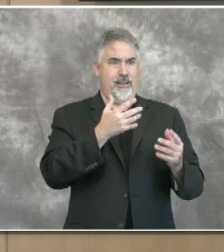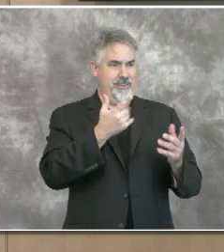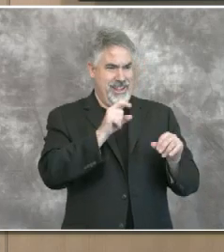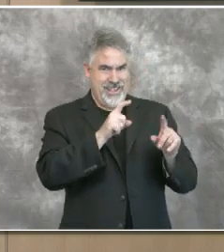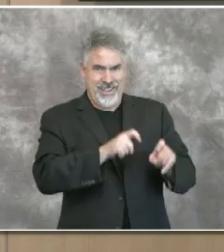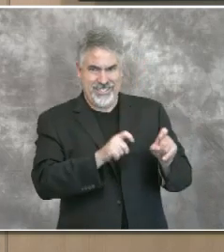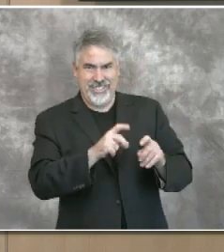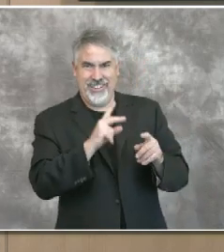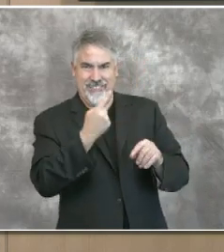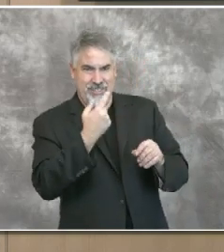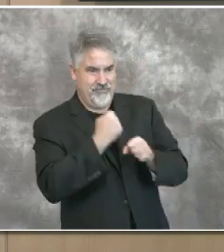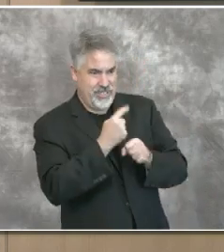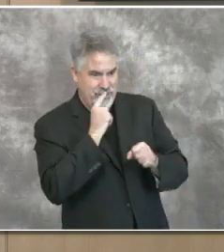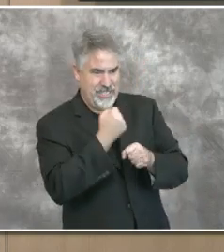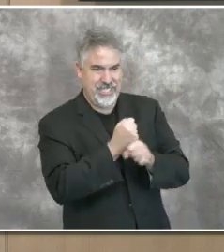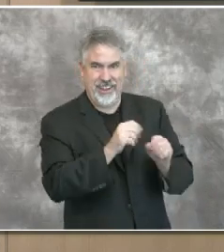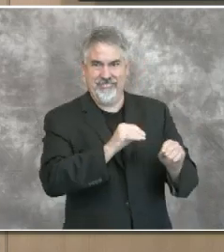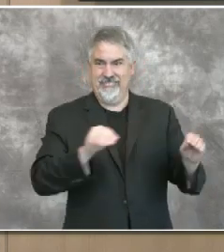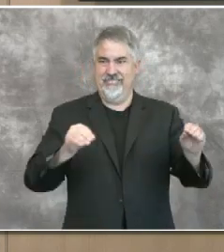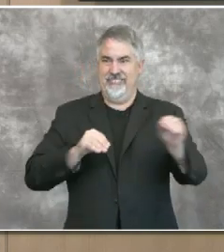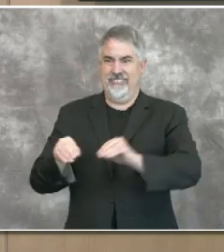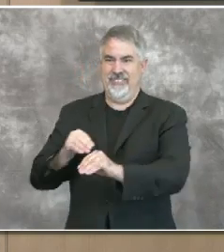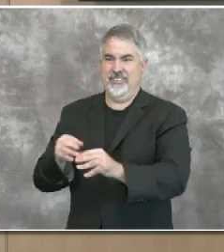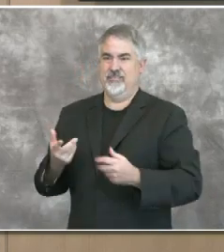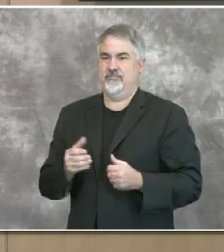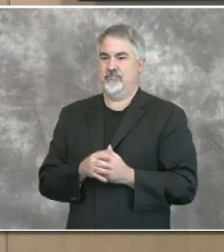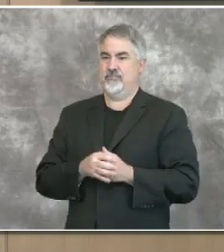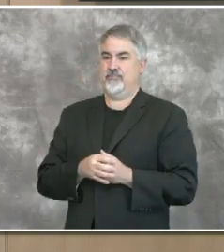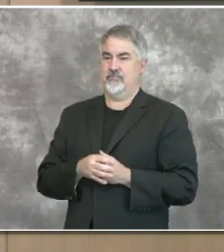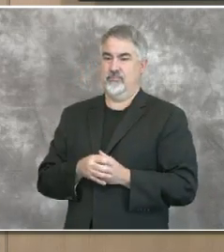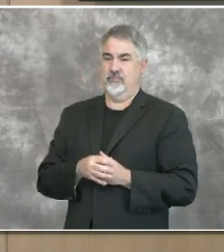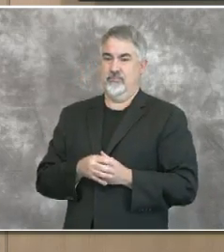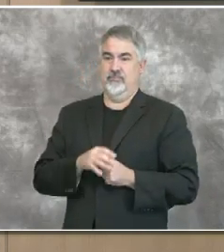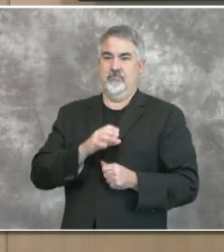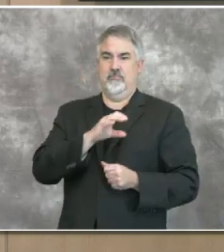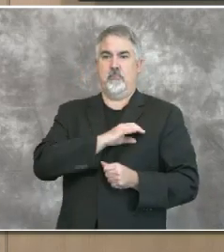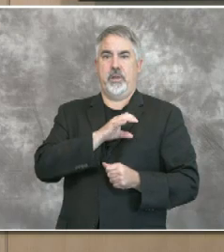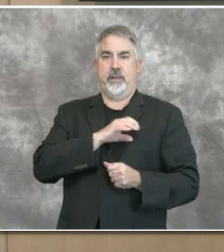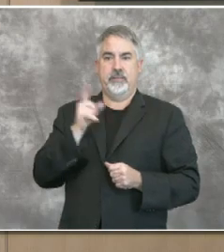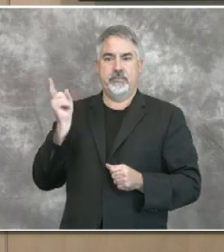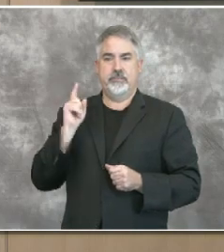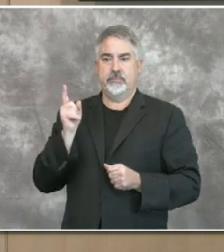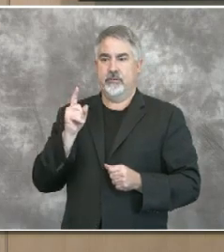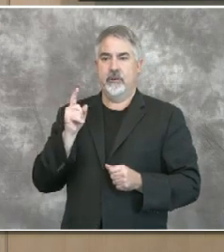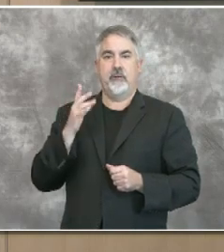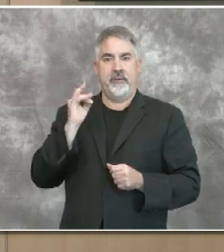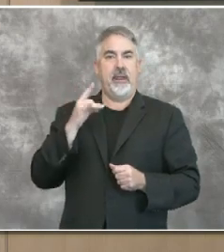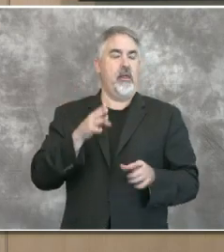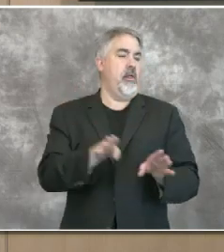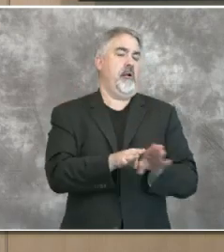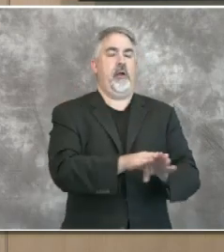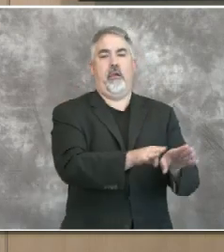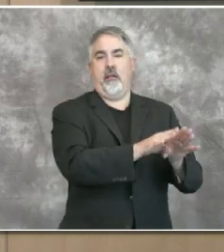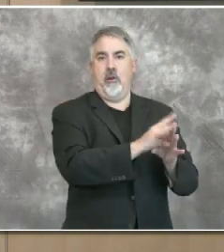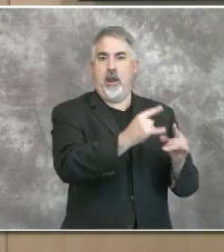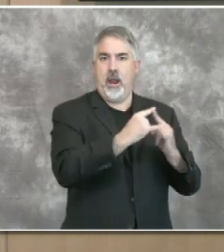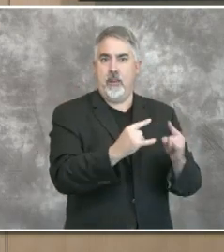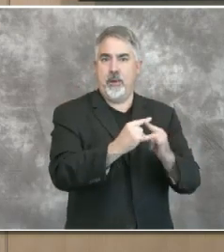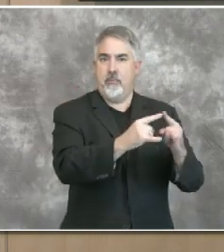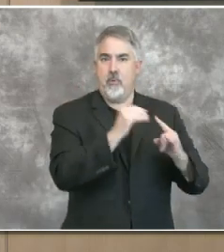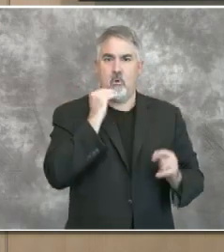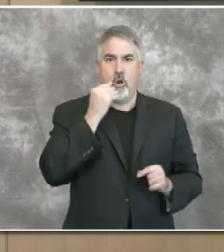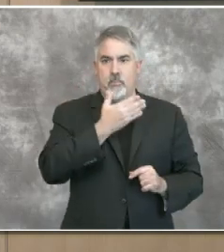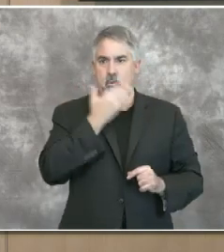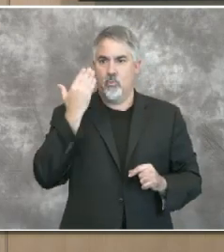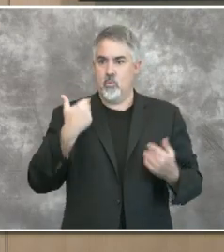least the San Diego Police Department has continued to enforce illegal lodging and encroachment, which are two offenses that encourage homeless people to move